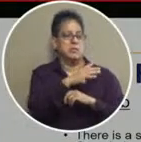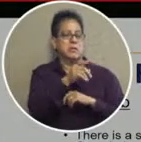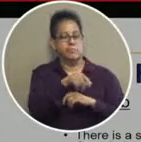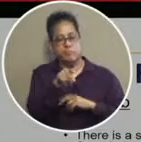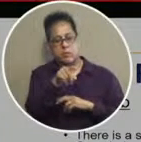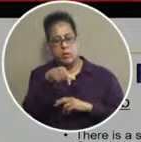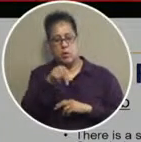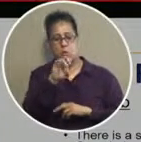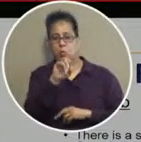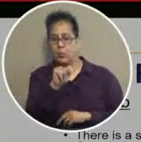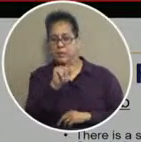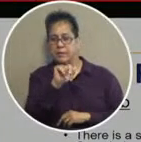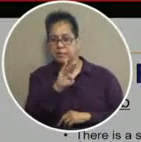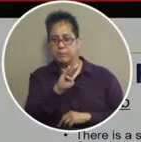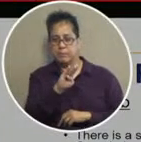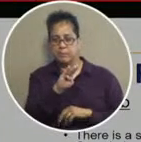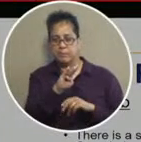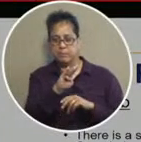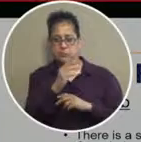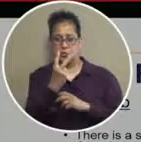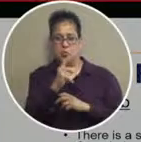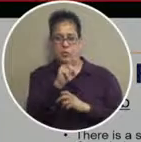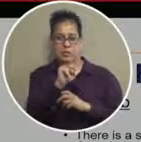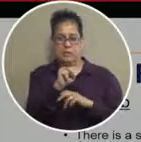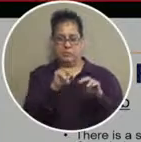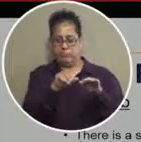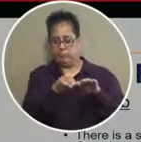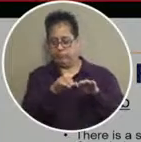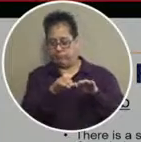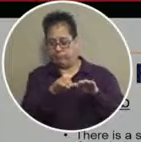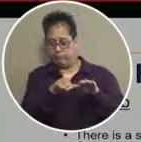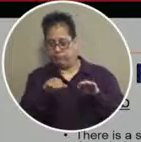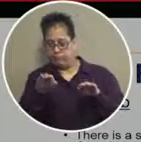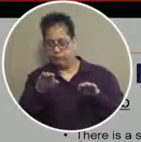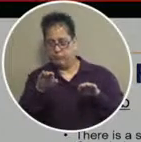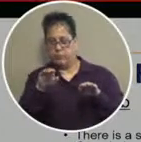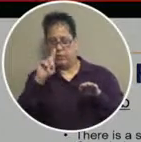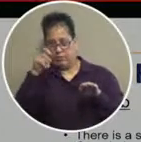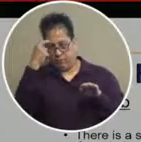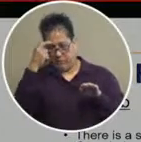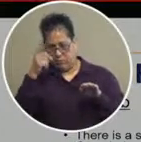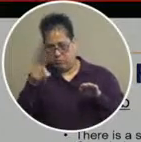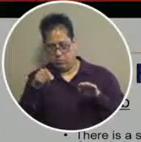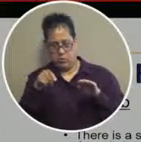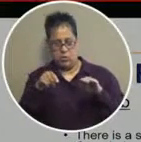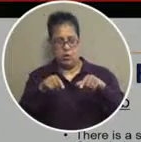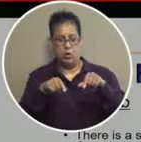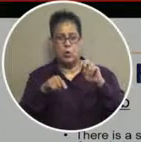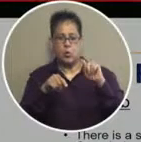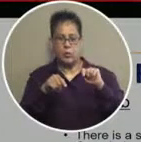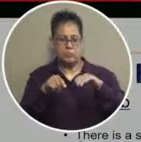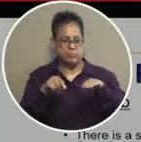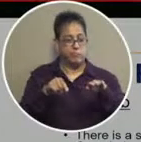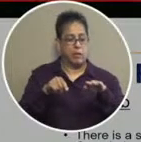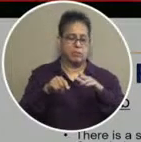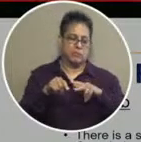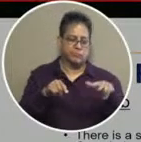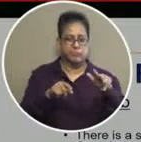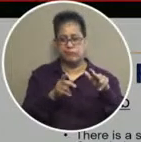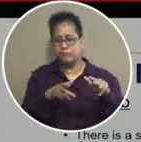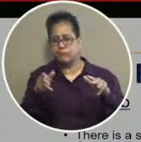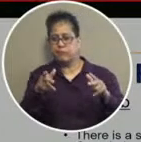Quest Lab lane as opposed to the federally sponsored lane. In addition, we also